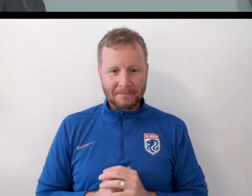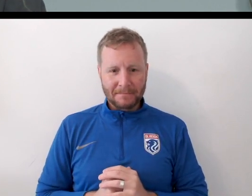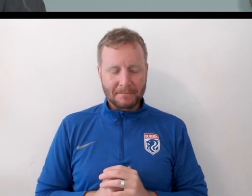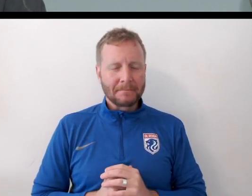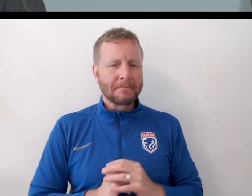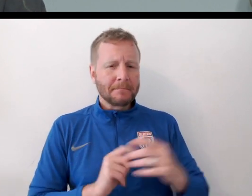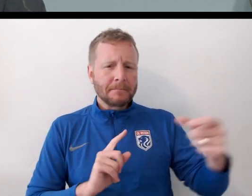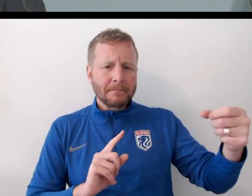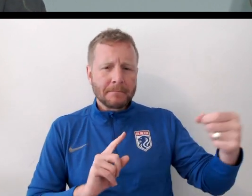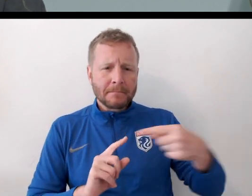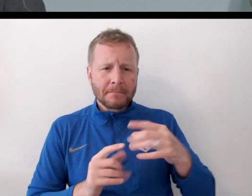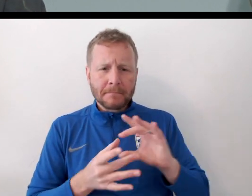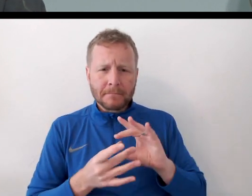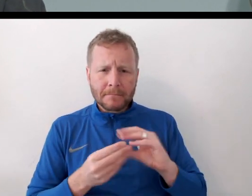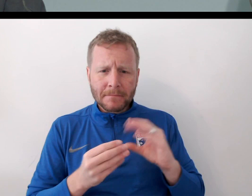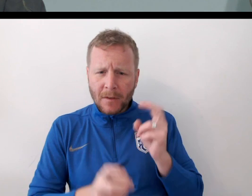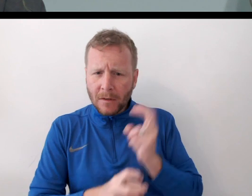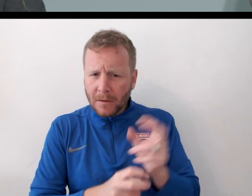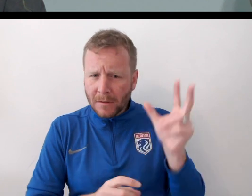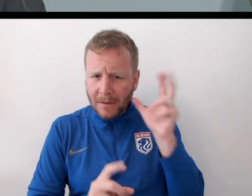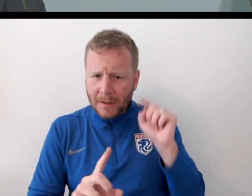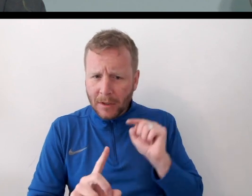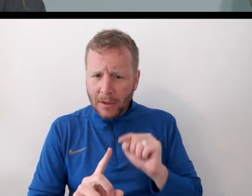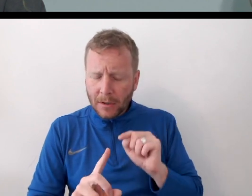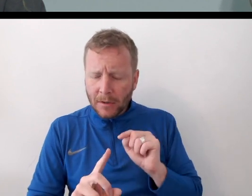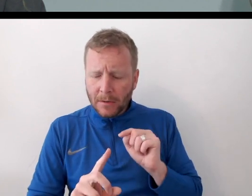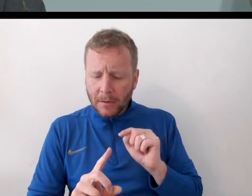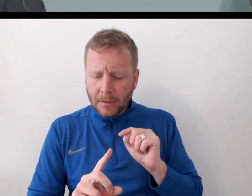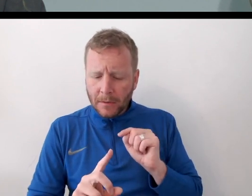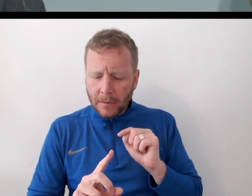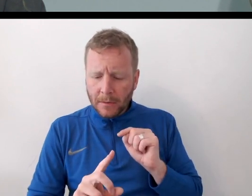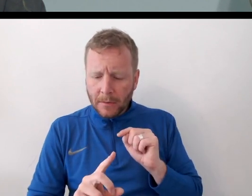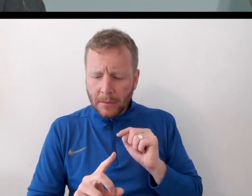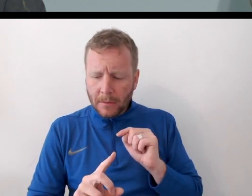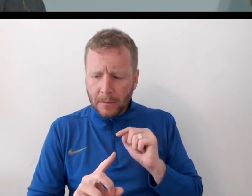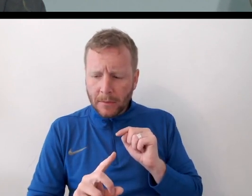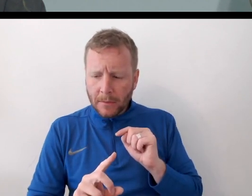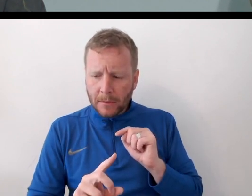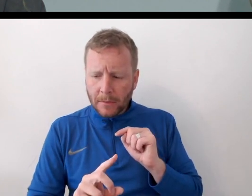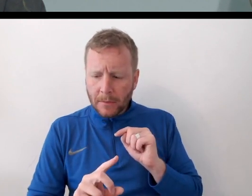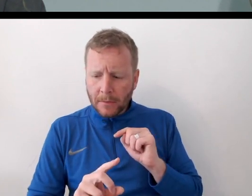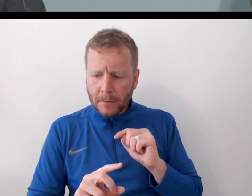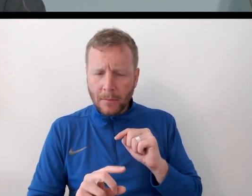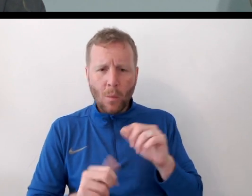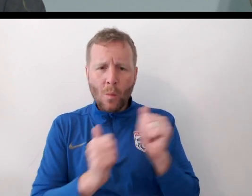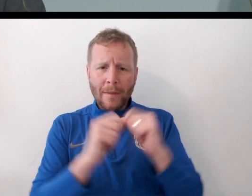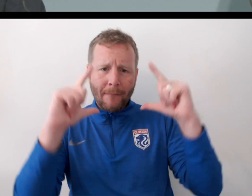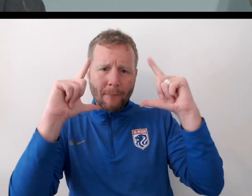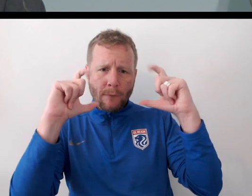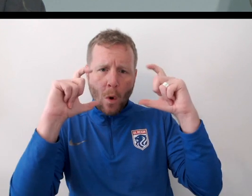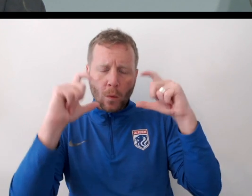As has been the trend with NWSL starting 11 photos, and I'm pretty sure you guys were the first to really have some fun starting 11